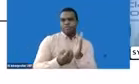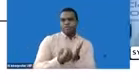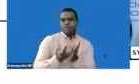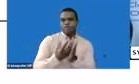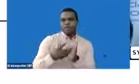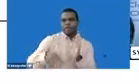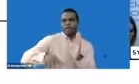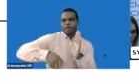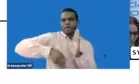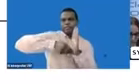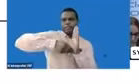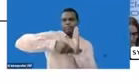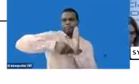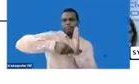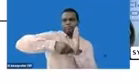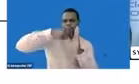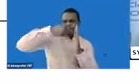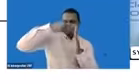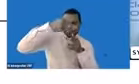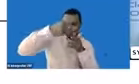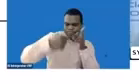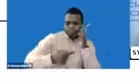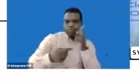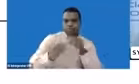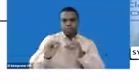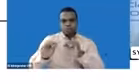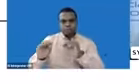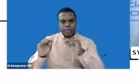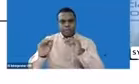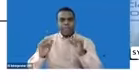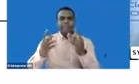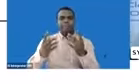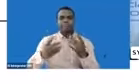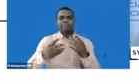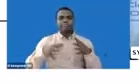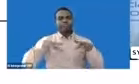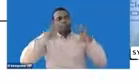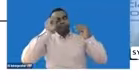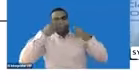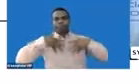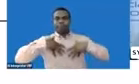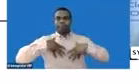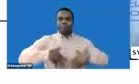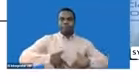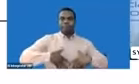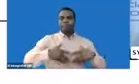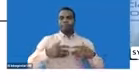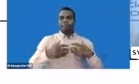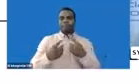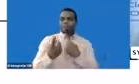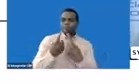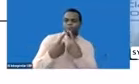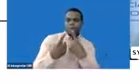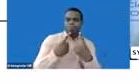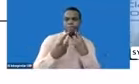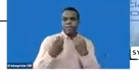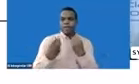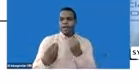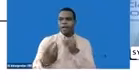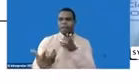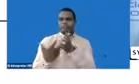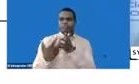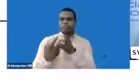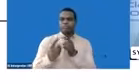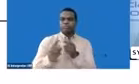can vary the depth of the content. So you either use the curriculum to do just a